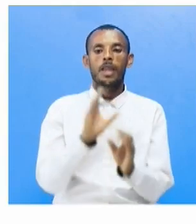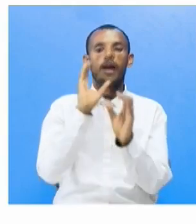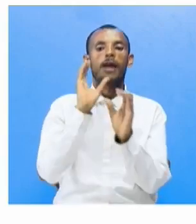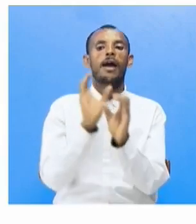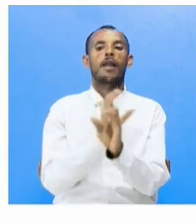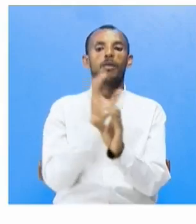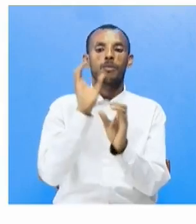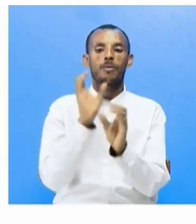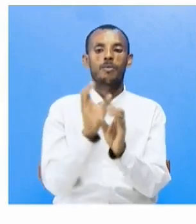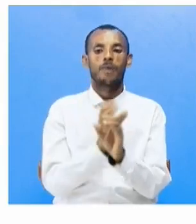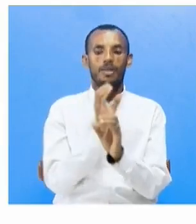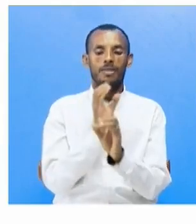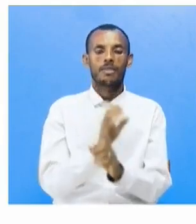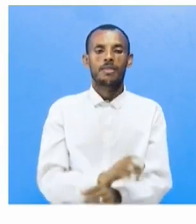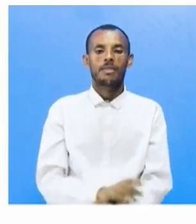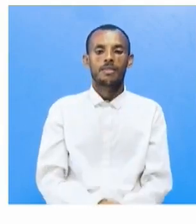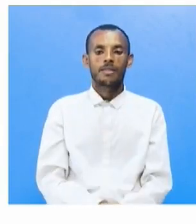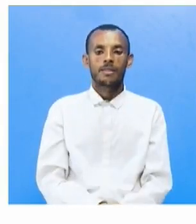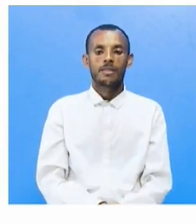Calculate